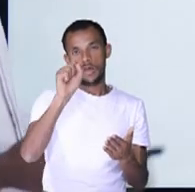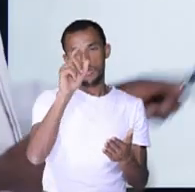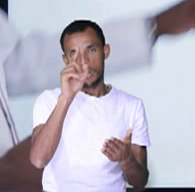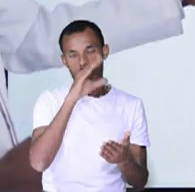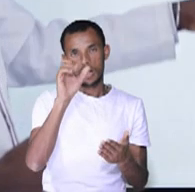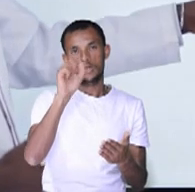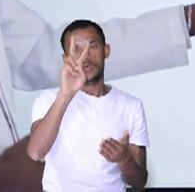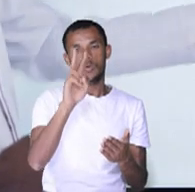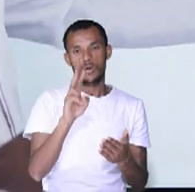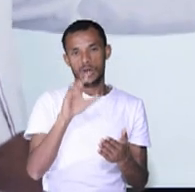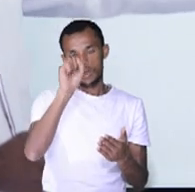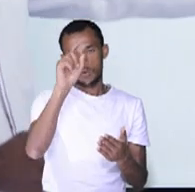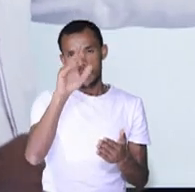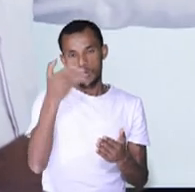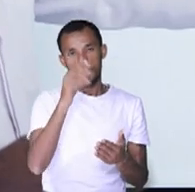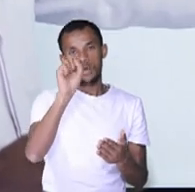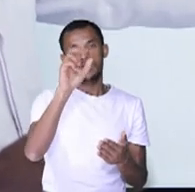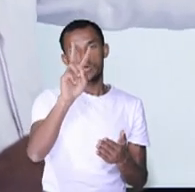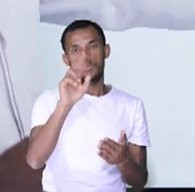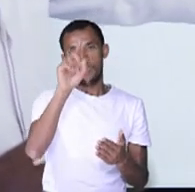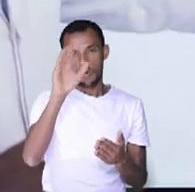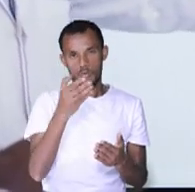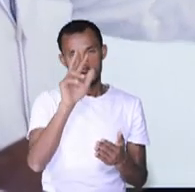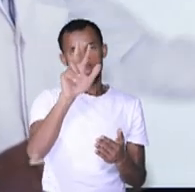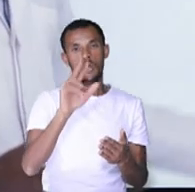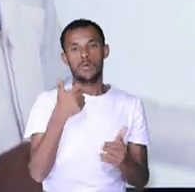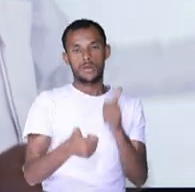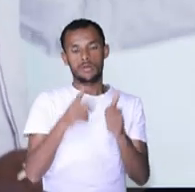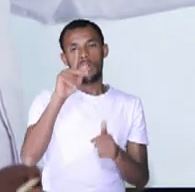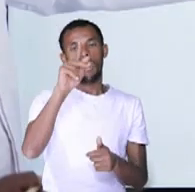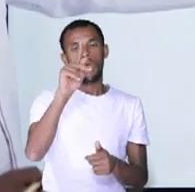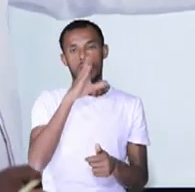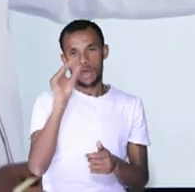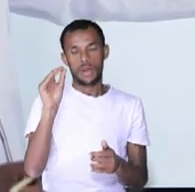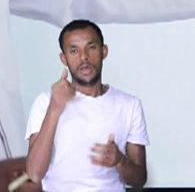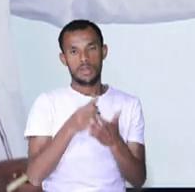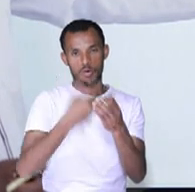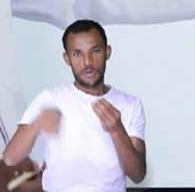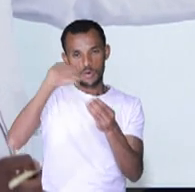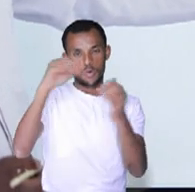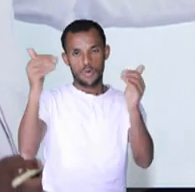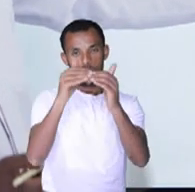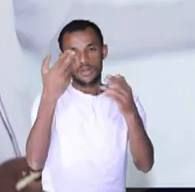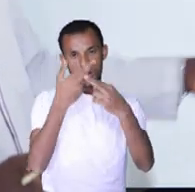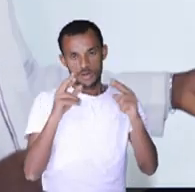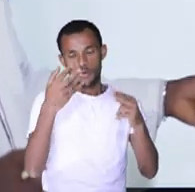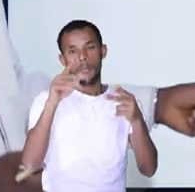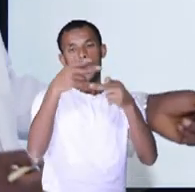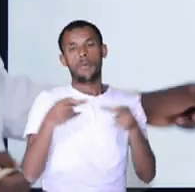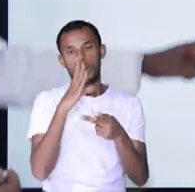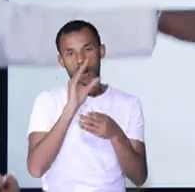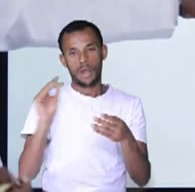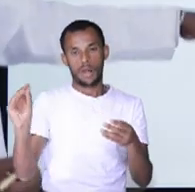and S2. S1 over S2 is here 1 over 3, which is K. And it is also equal to the ratio of a